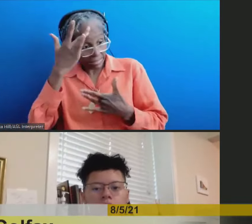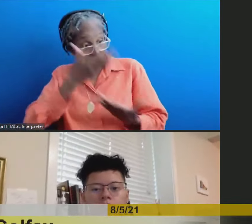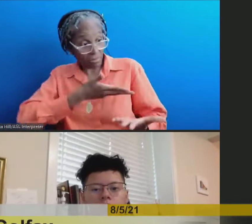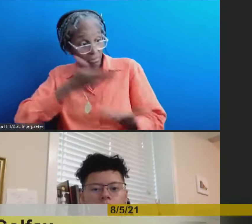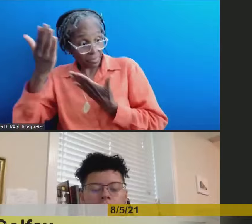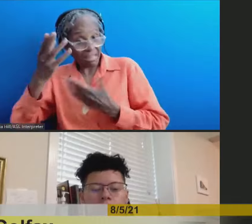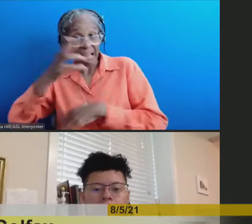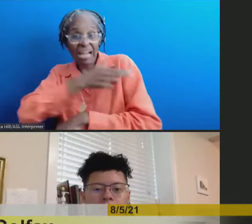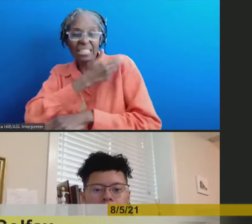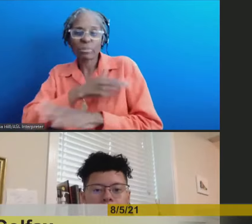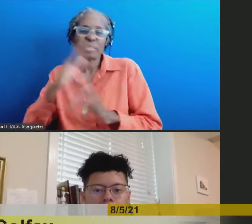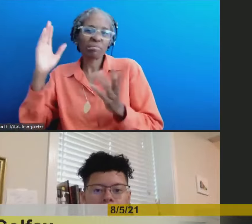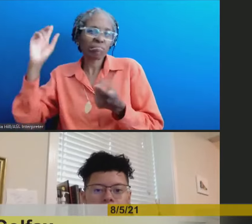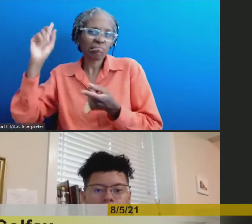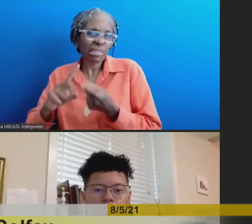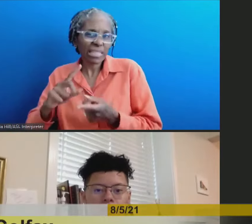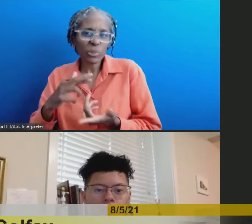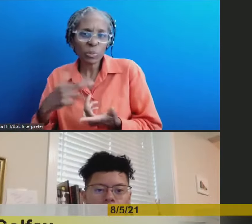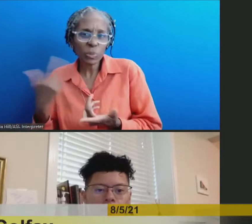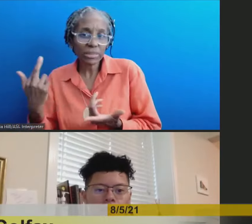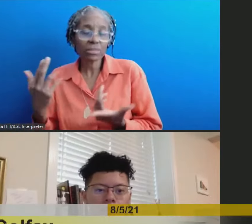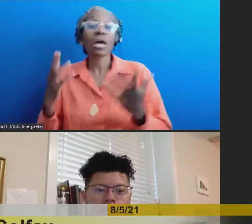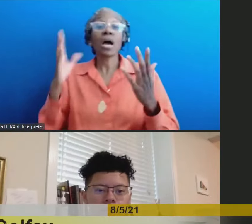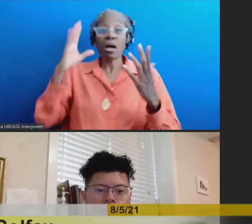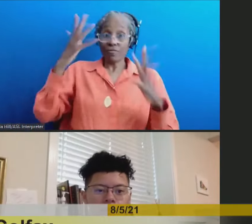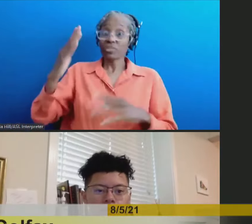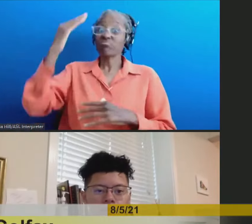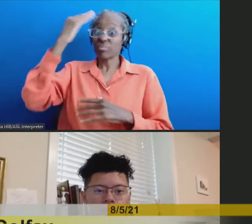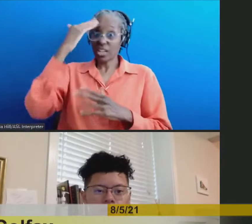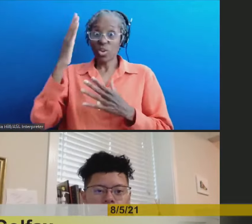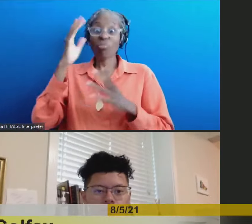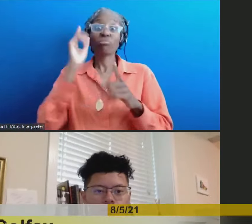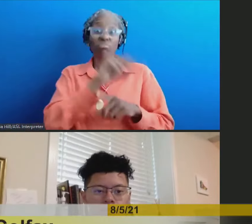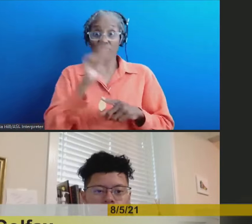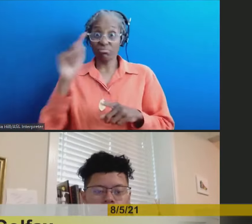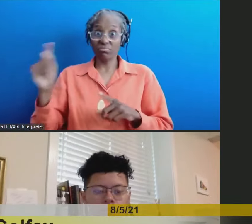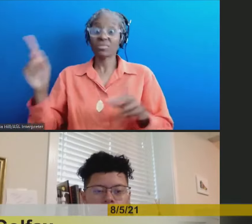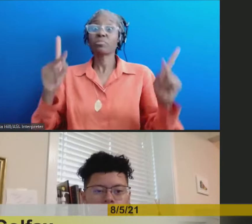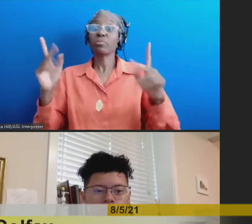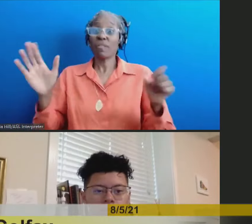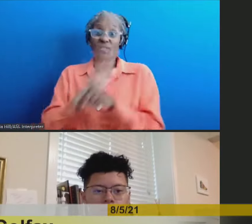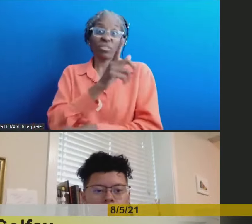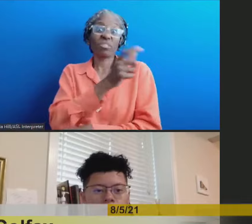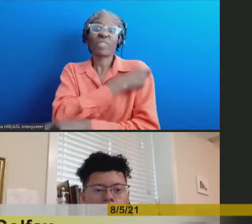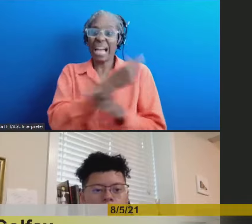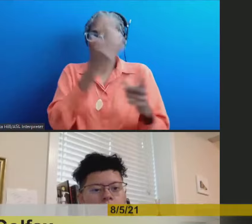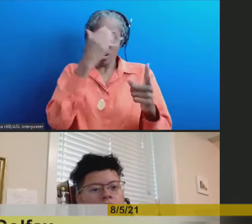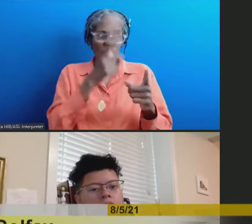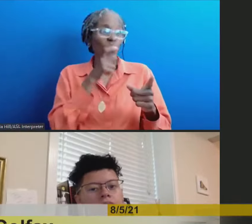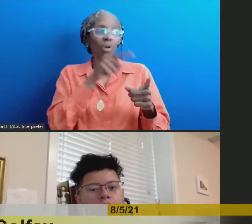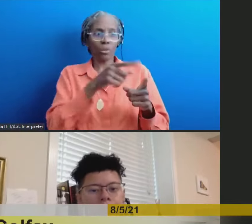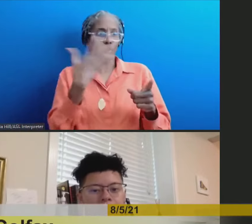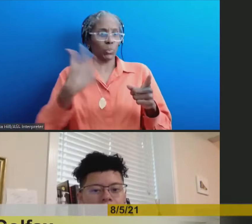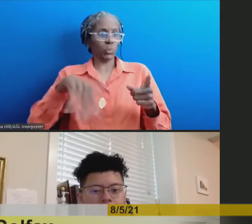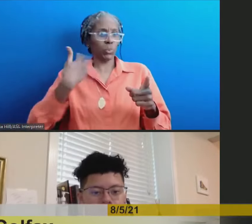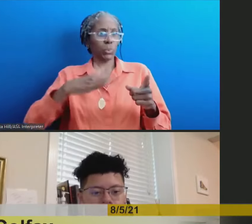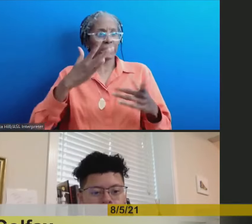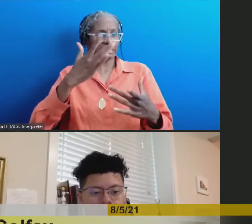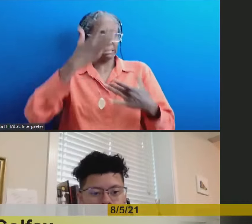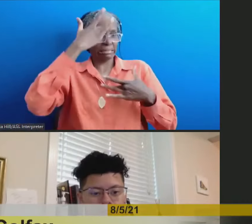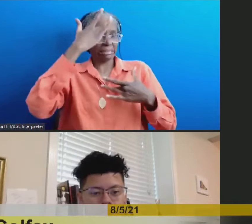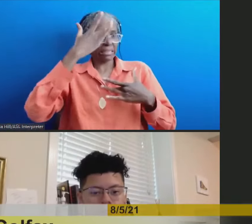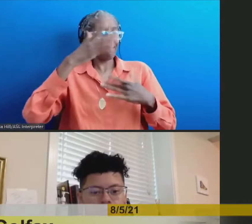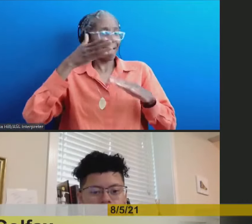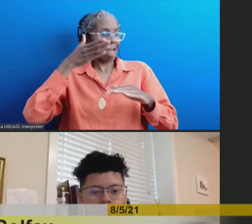So I know, I know people who've gotten pretty sick who have been fully vaccinated, but we just need to look at